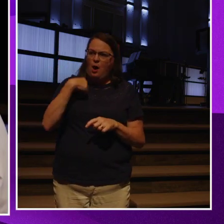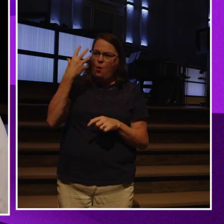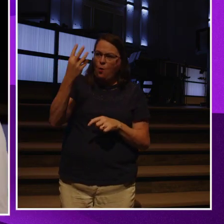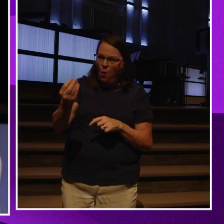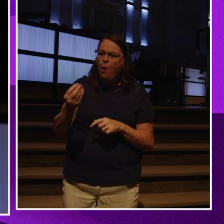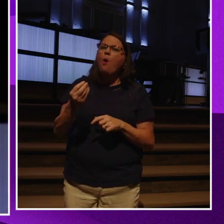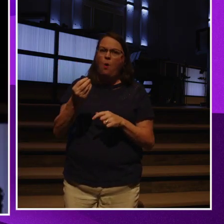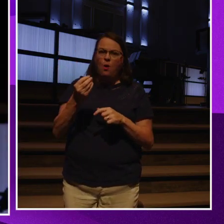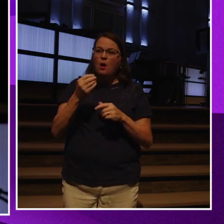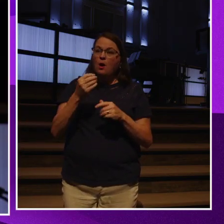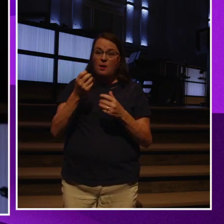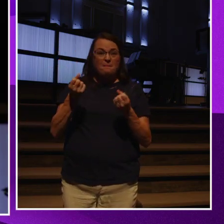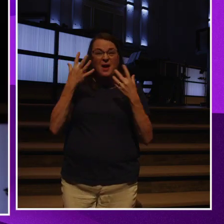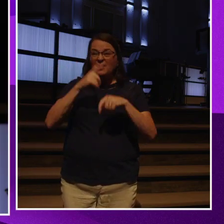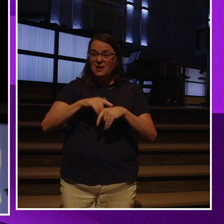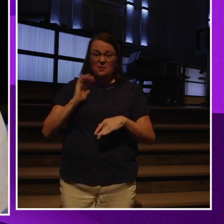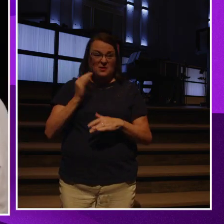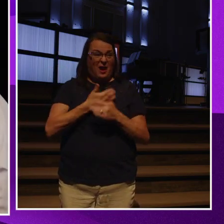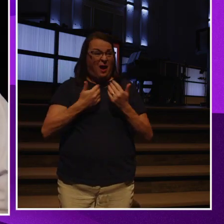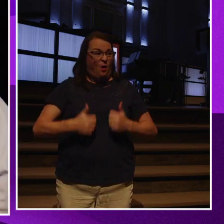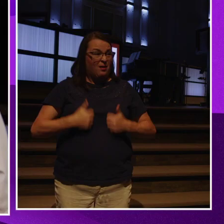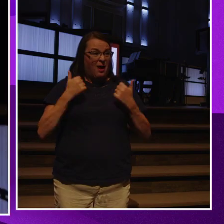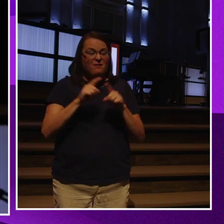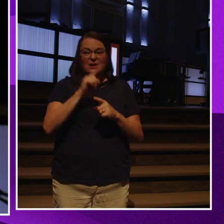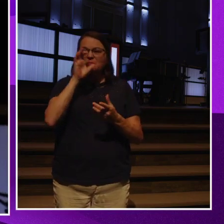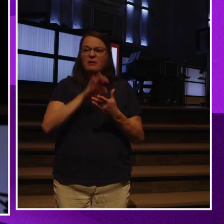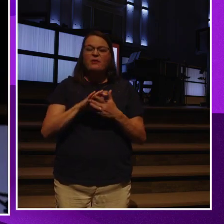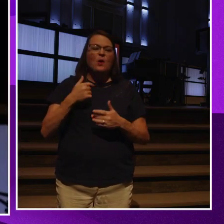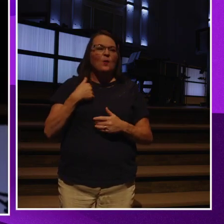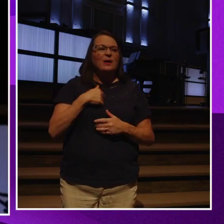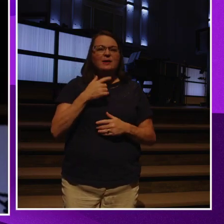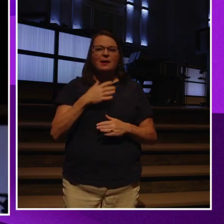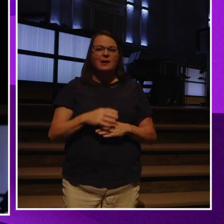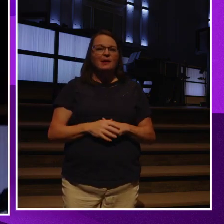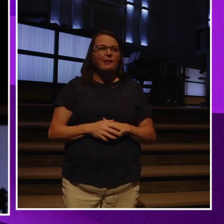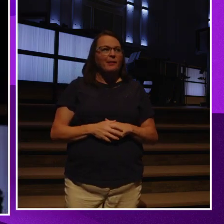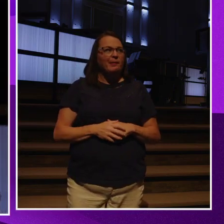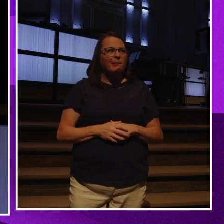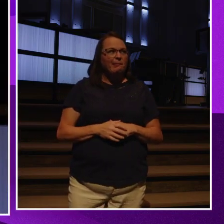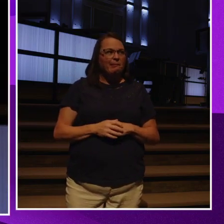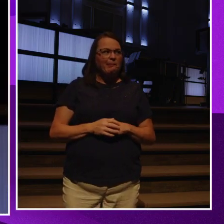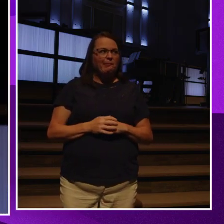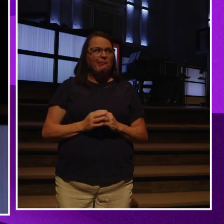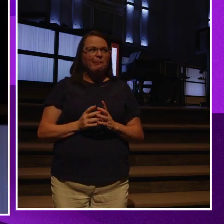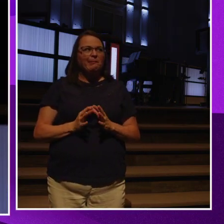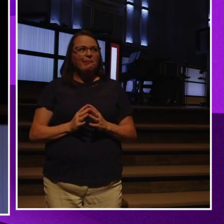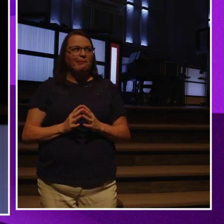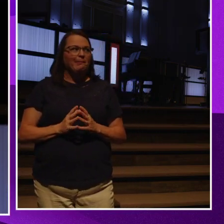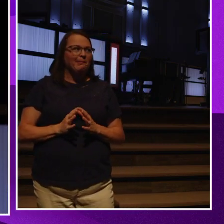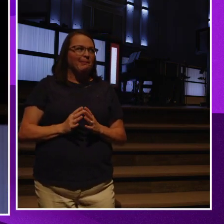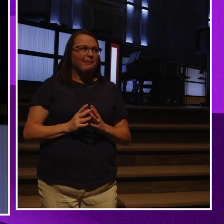times in our lives as believers, we try to see how much we can do and get away with and still be okay with God.